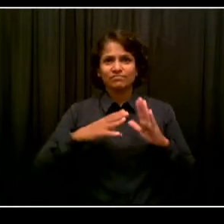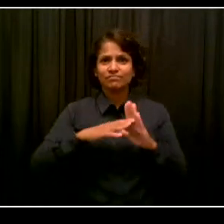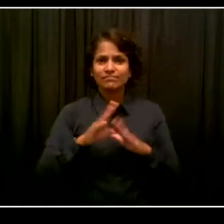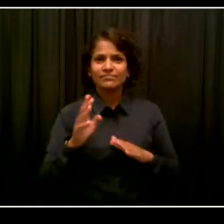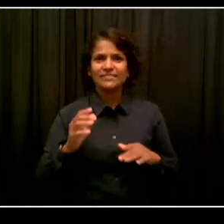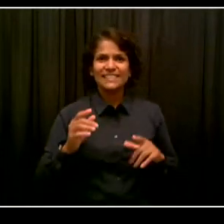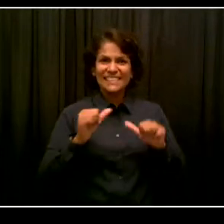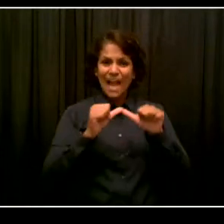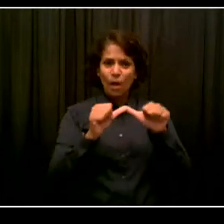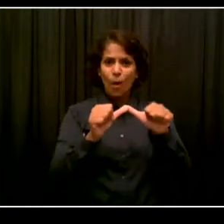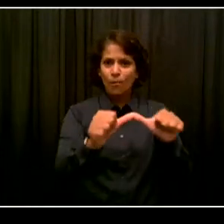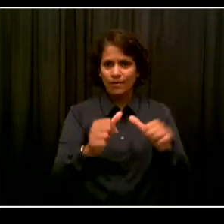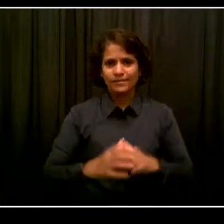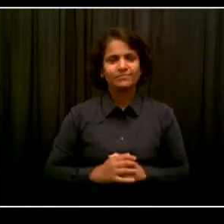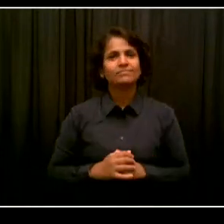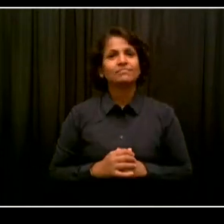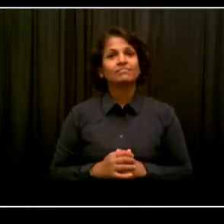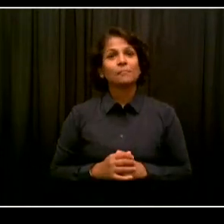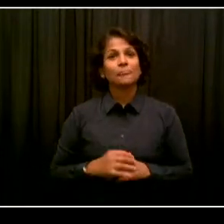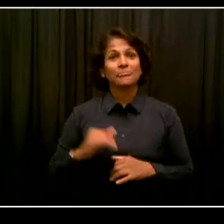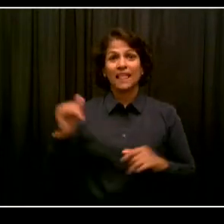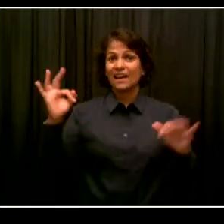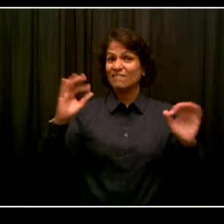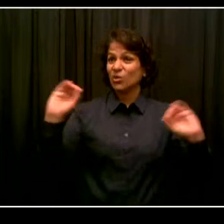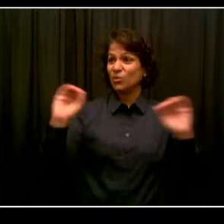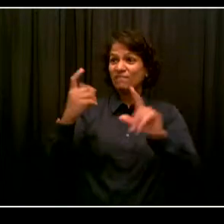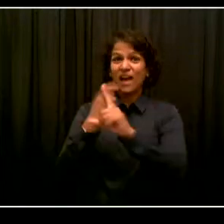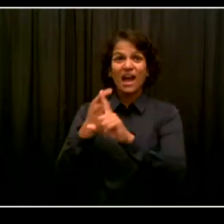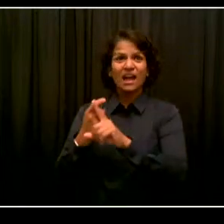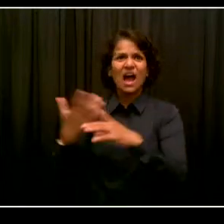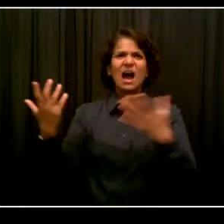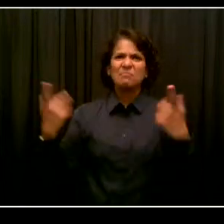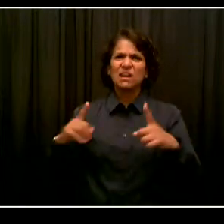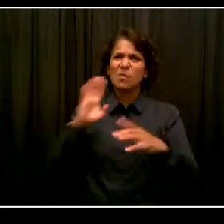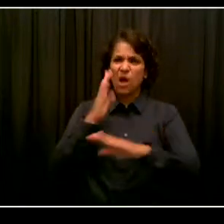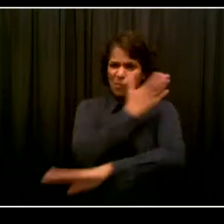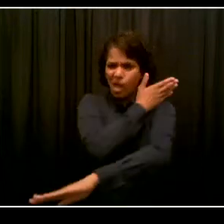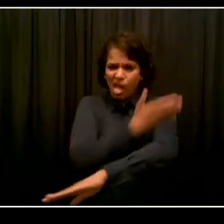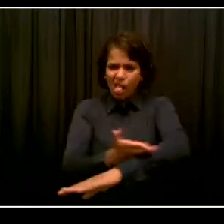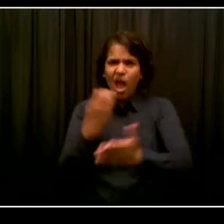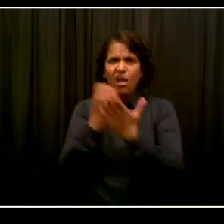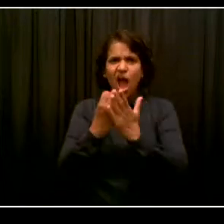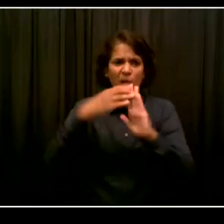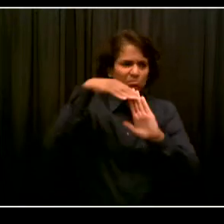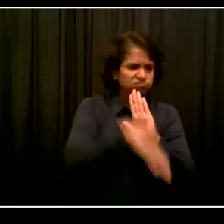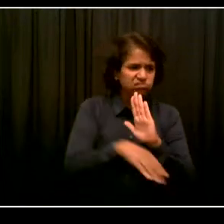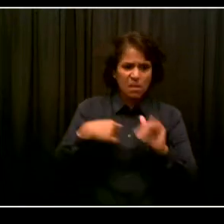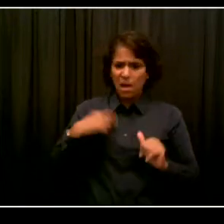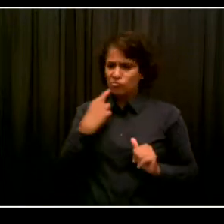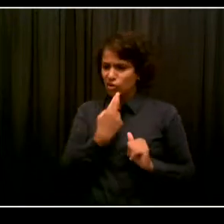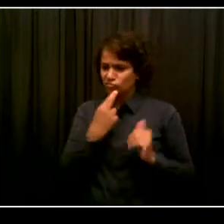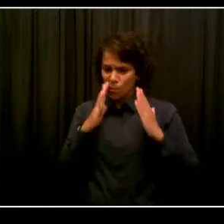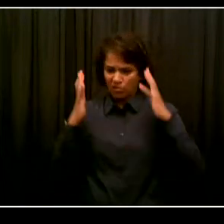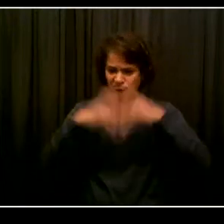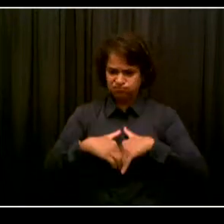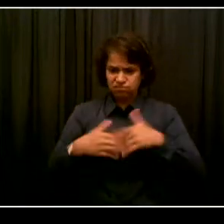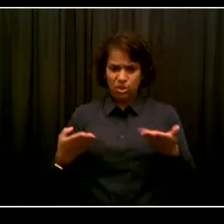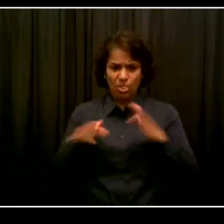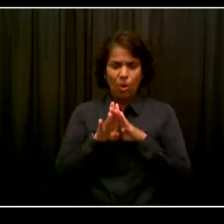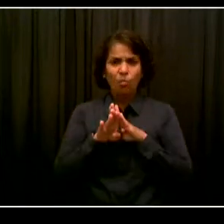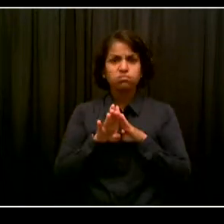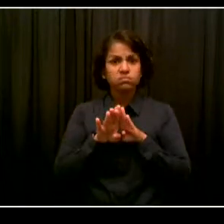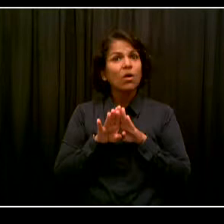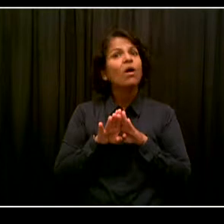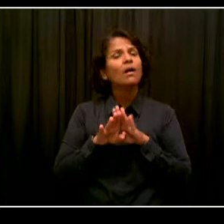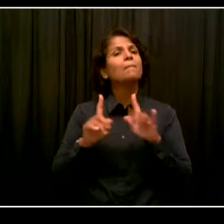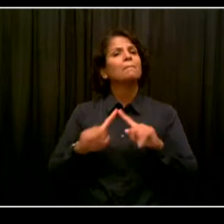checking the vaccine cards and IDs to make sure that we follow the rules. Our